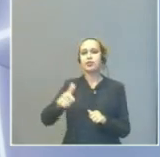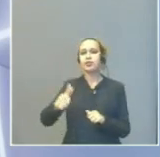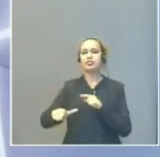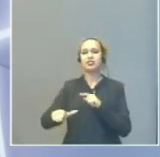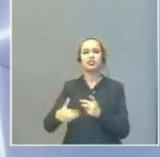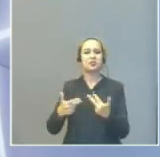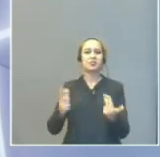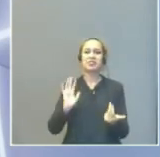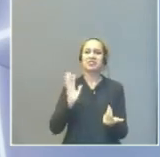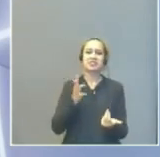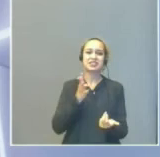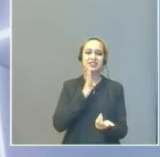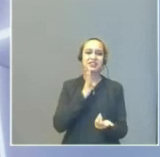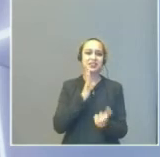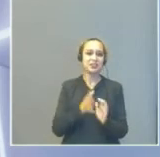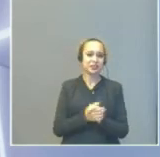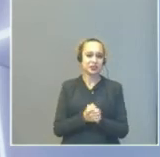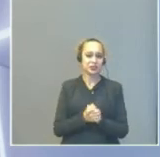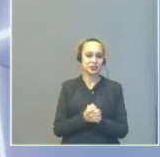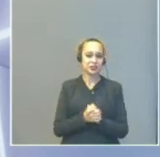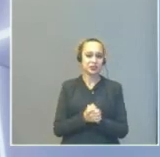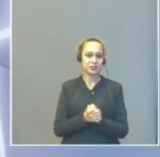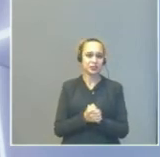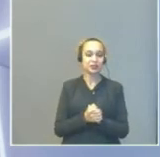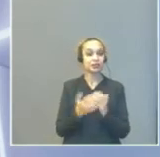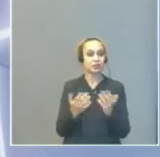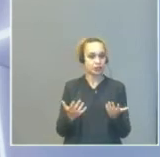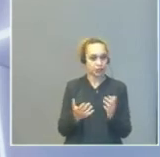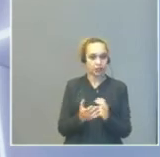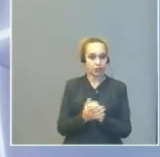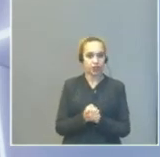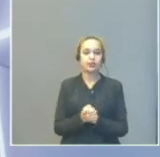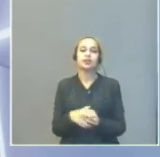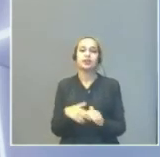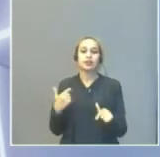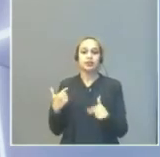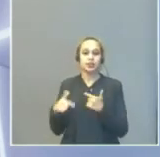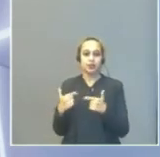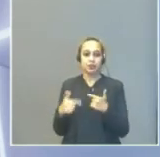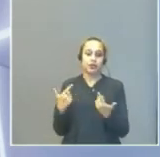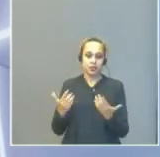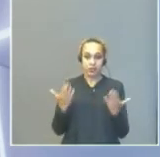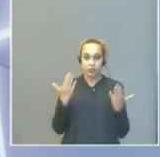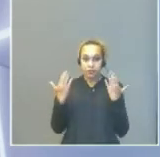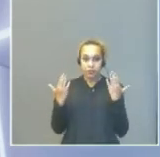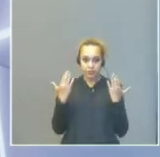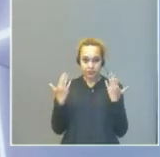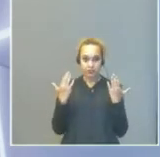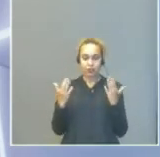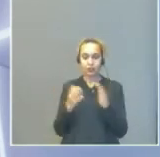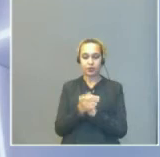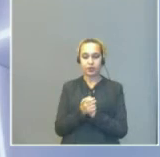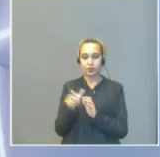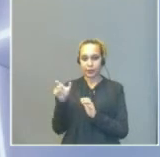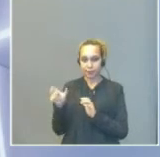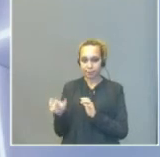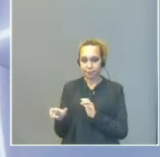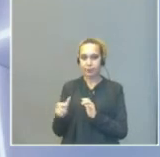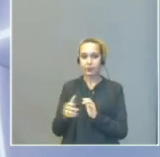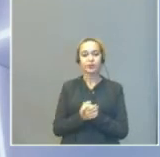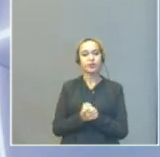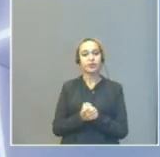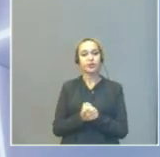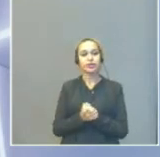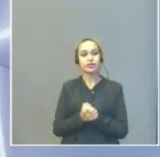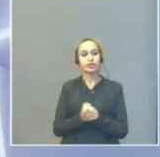As a clinical psychologist working in Nigeria, one of the sentiments, one of the very